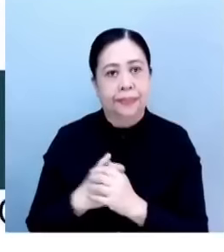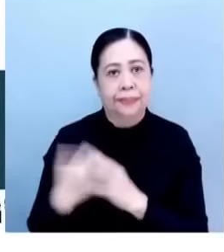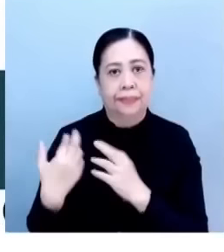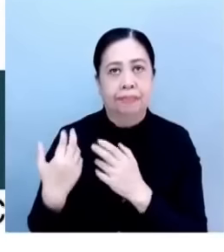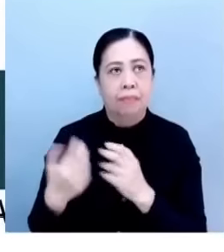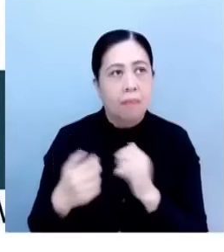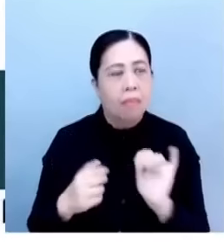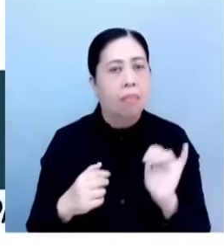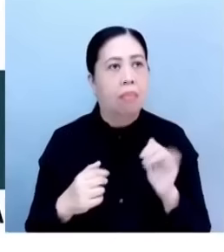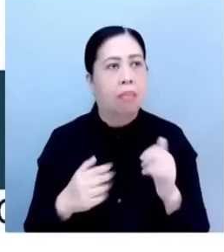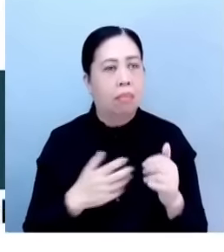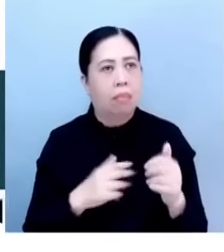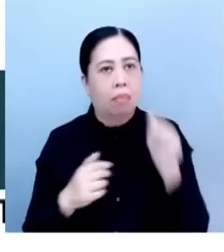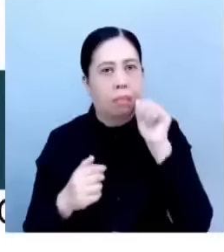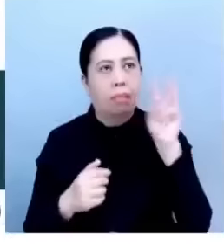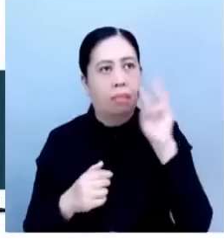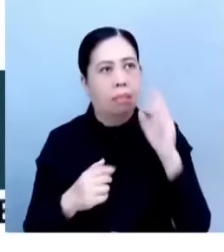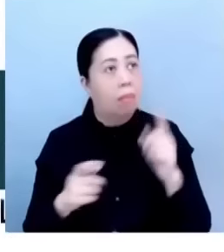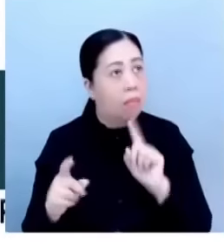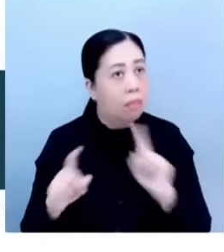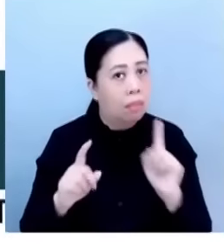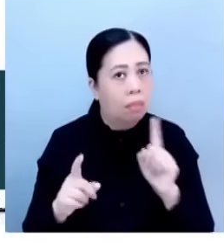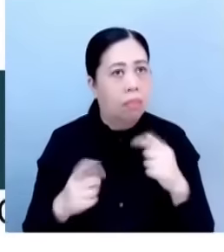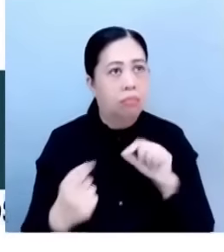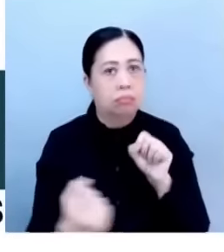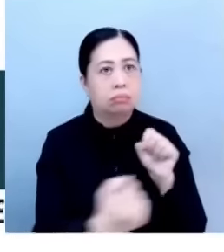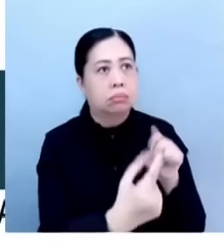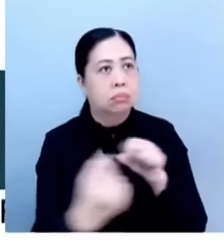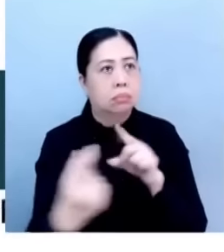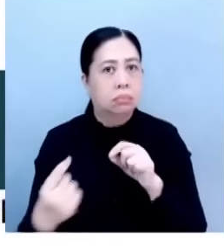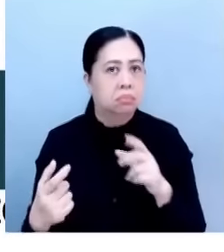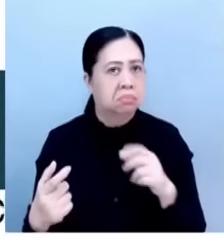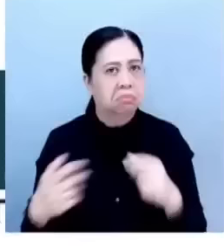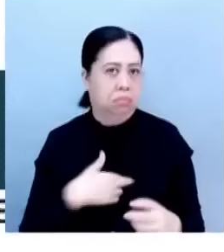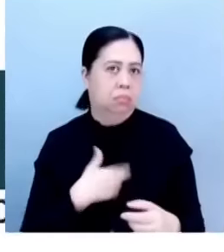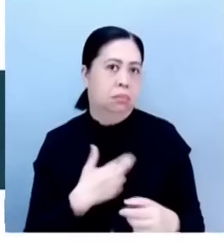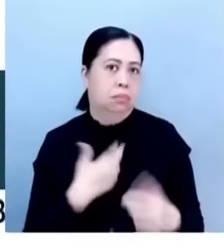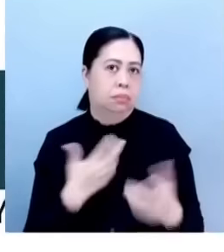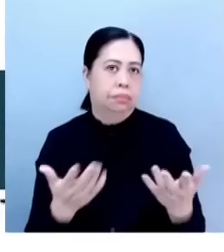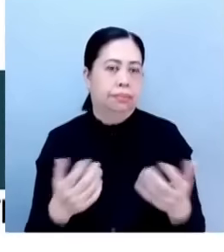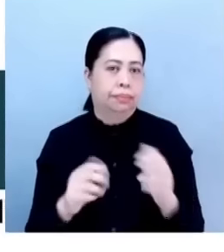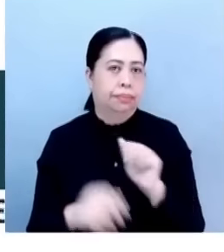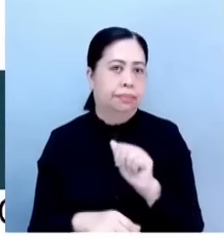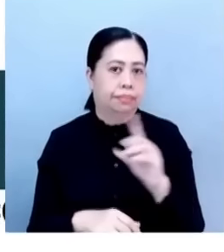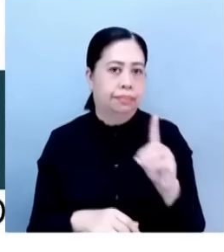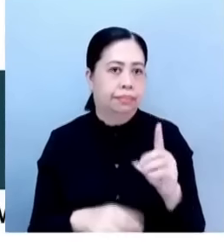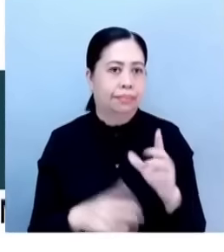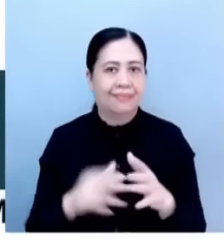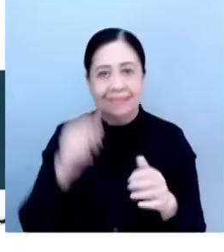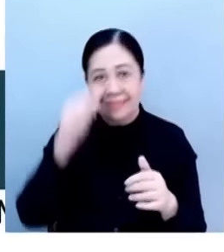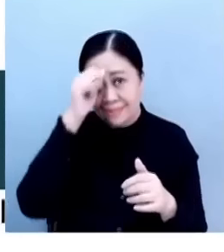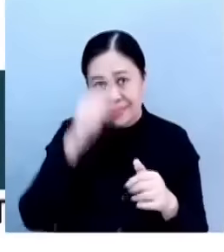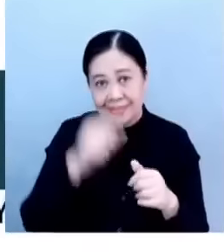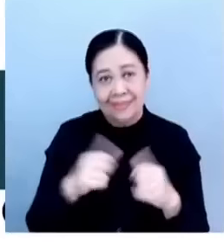responsive to how the people react to the ad. I